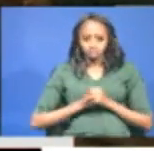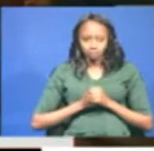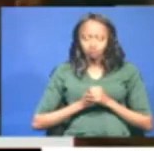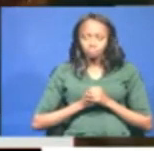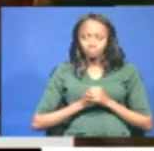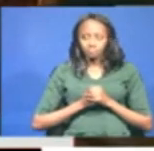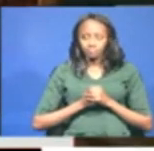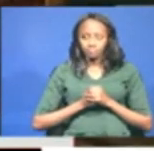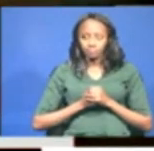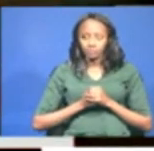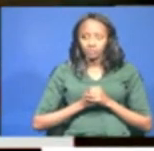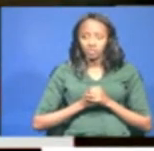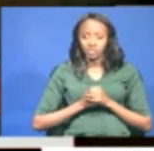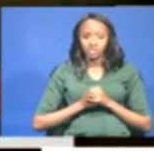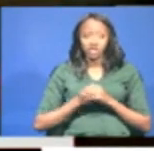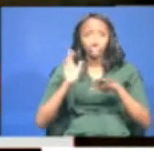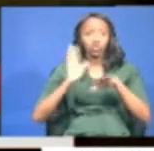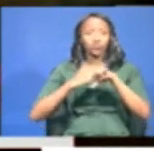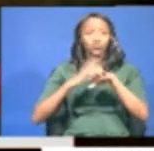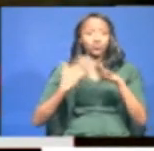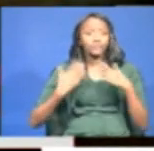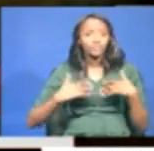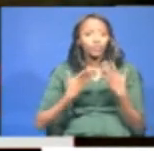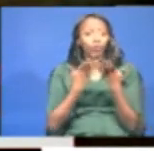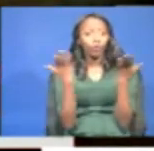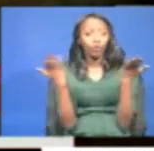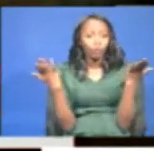Aduakirima mwekoko. Mwekuo.